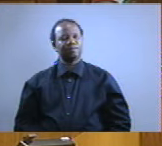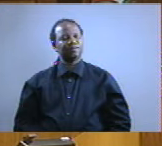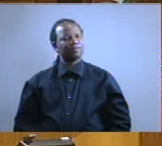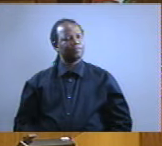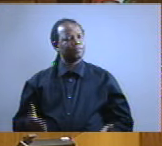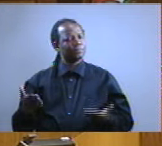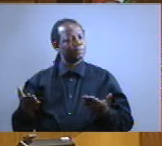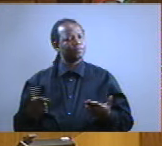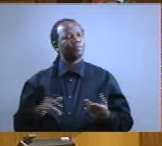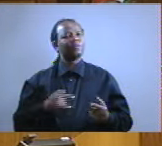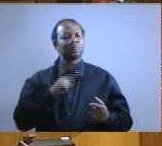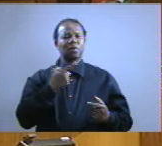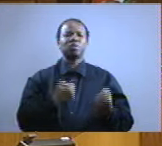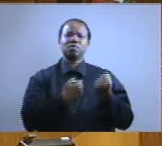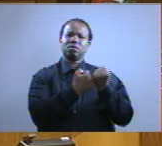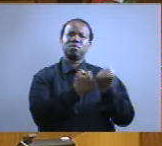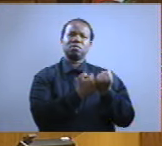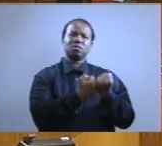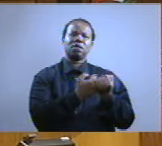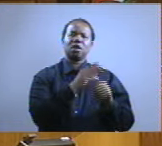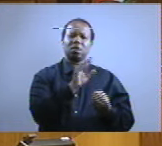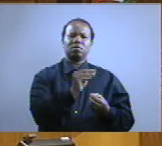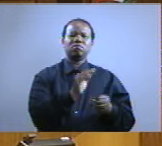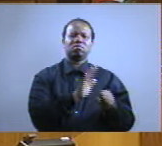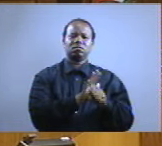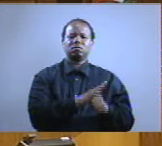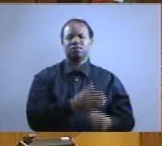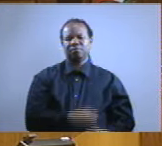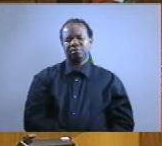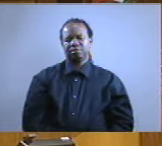I think the ayes have it.